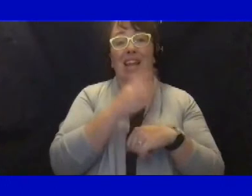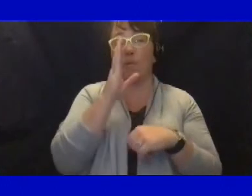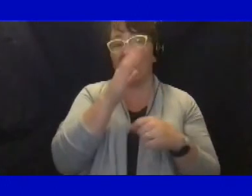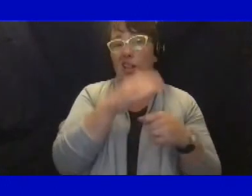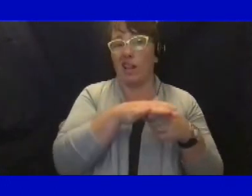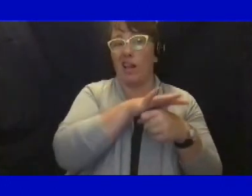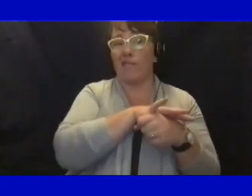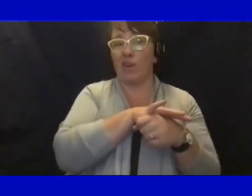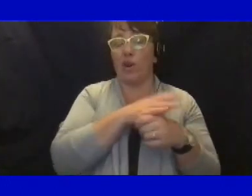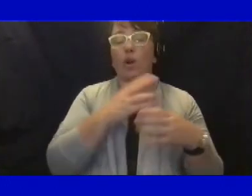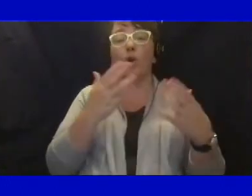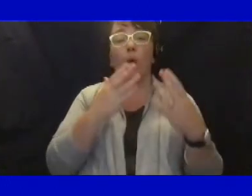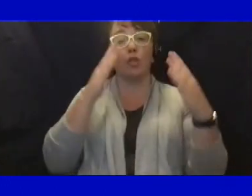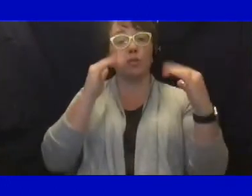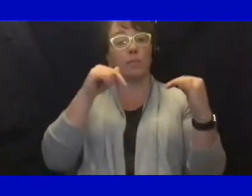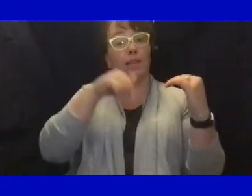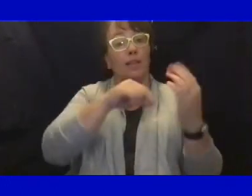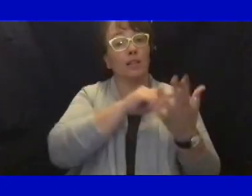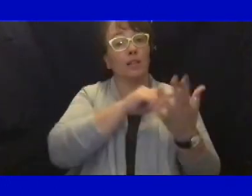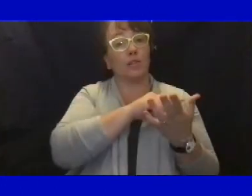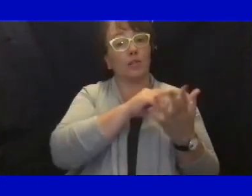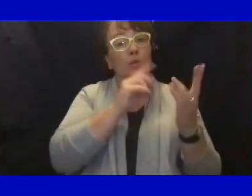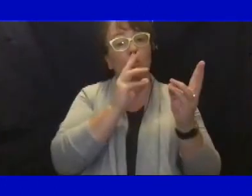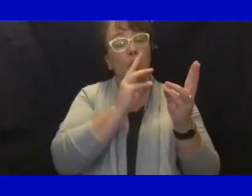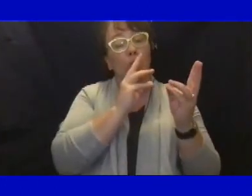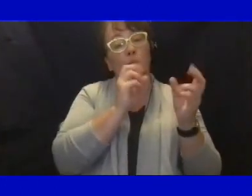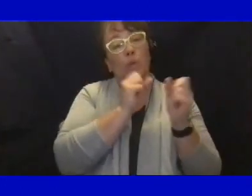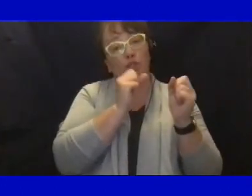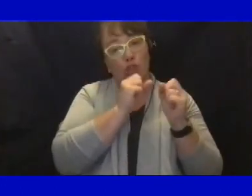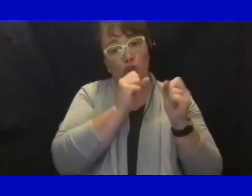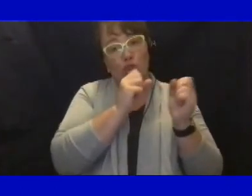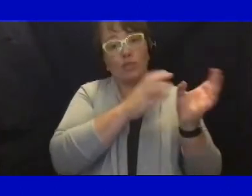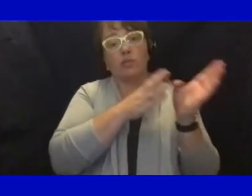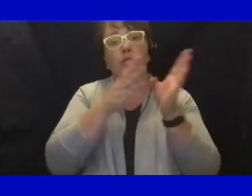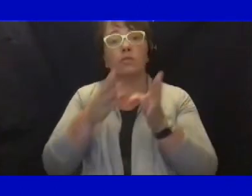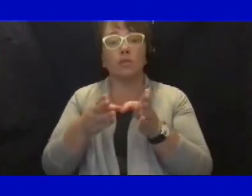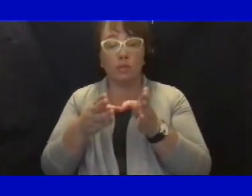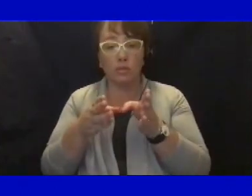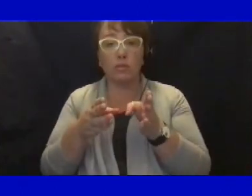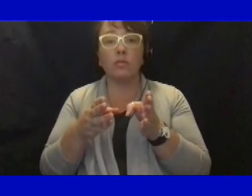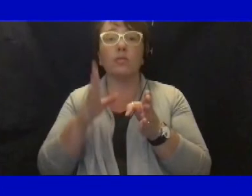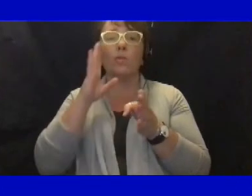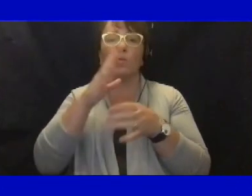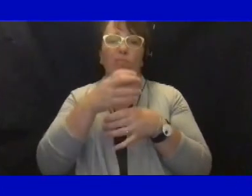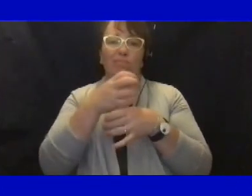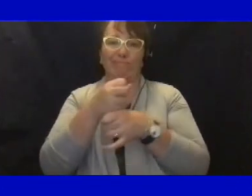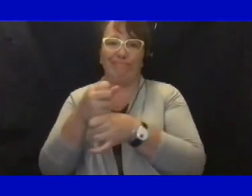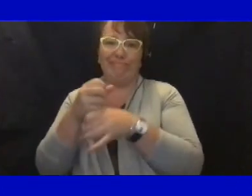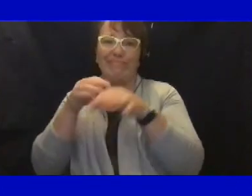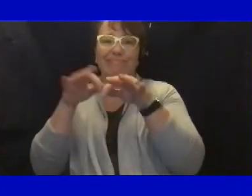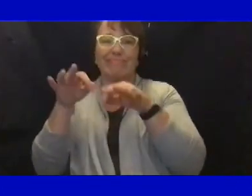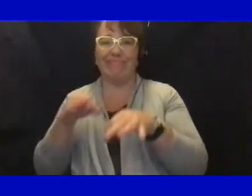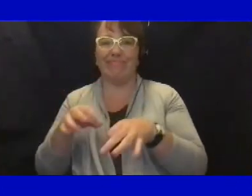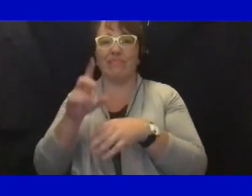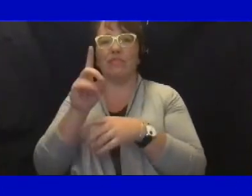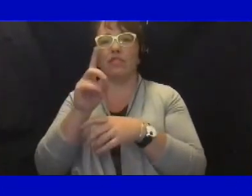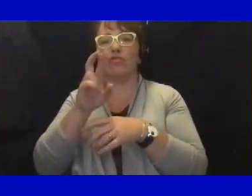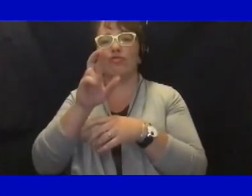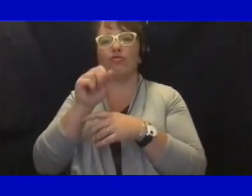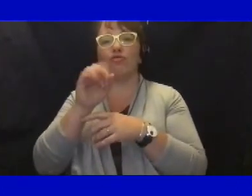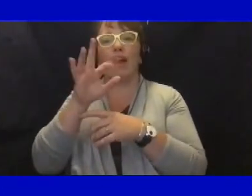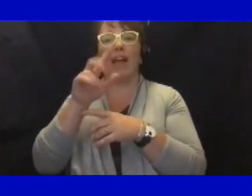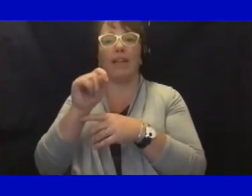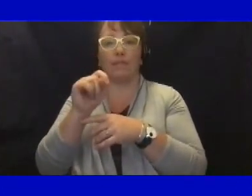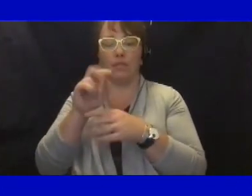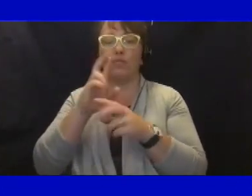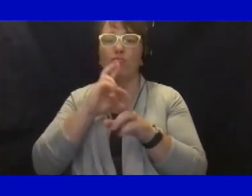this winter, what you might see coming out of these canyons. I'm also going to summarize some of the draft reports that have come out that highlight what the experts have